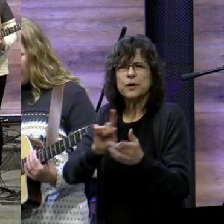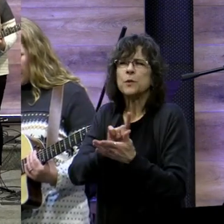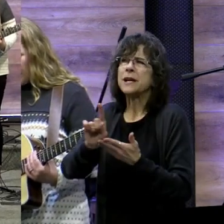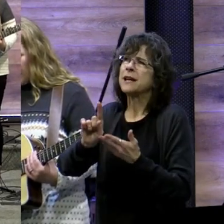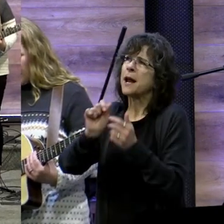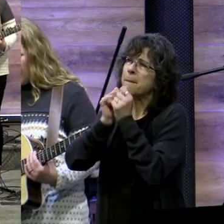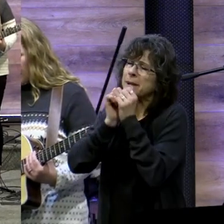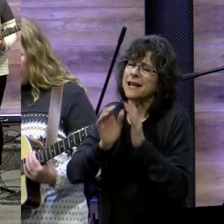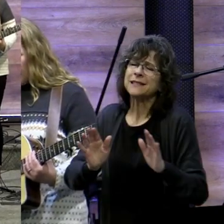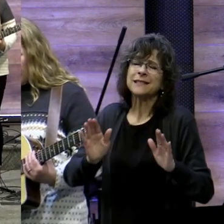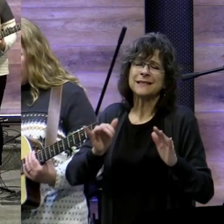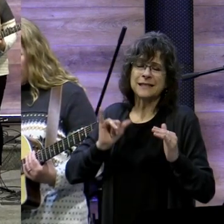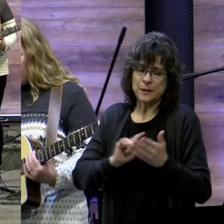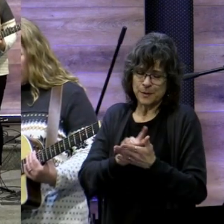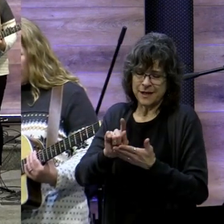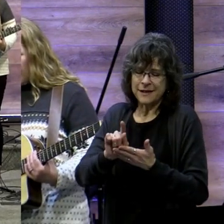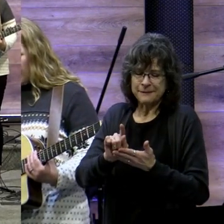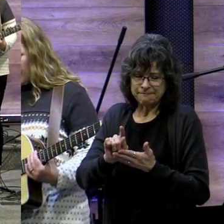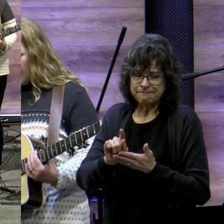throughout our week?